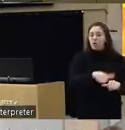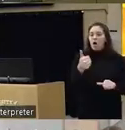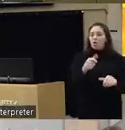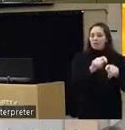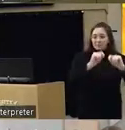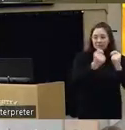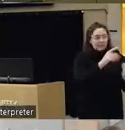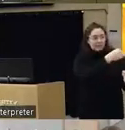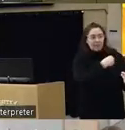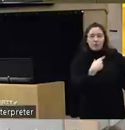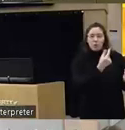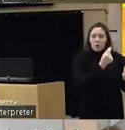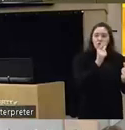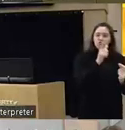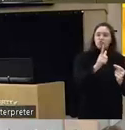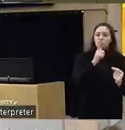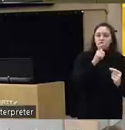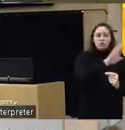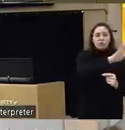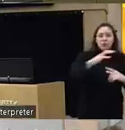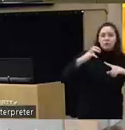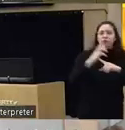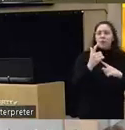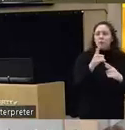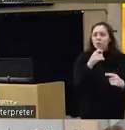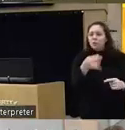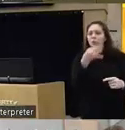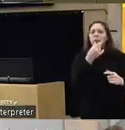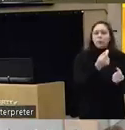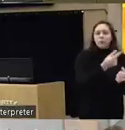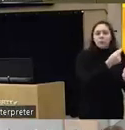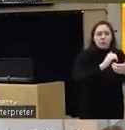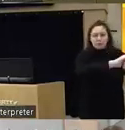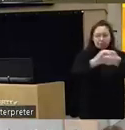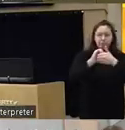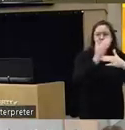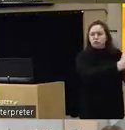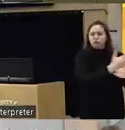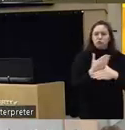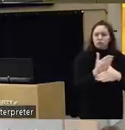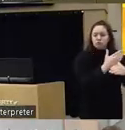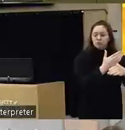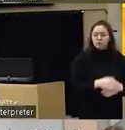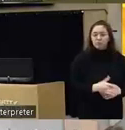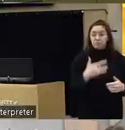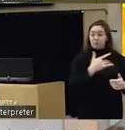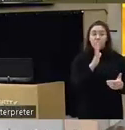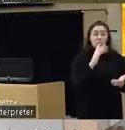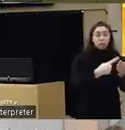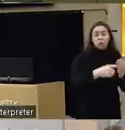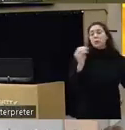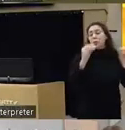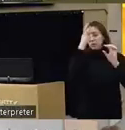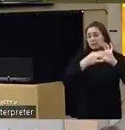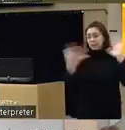members and really championing their value and what they do. And oftentimes I'm talking about, you know, psychotherapy and